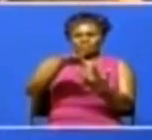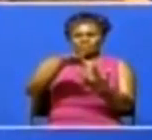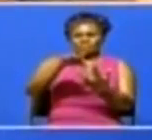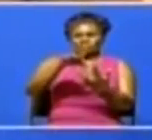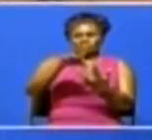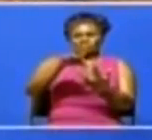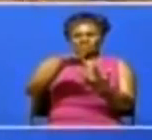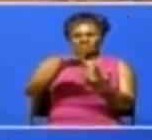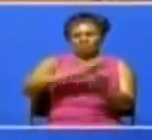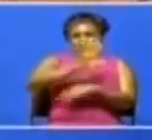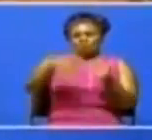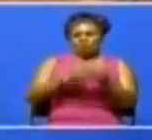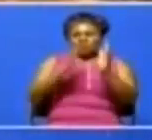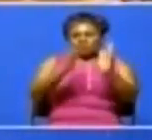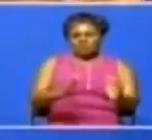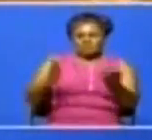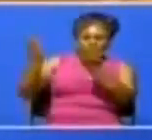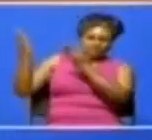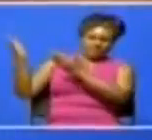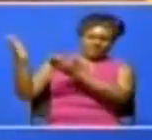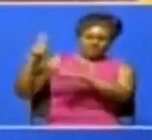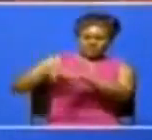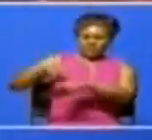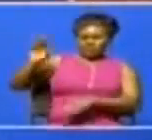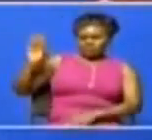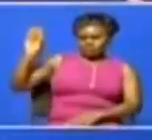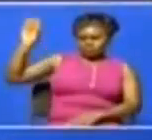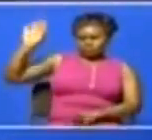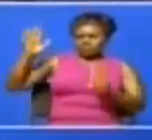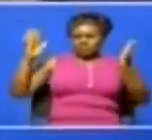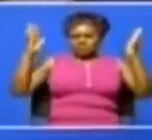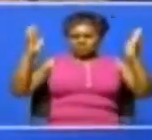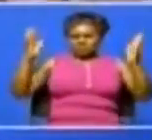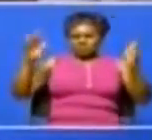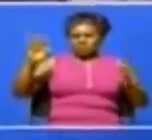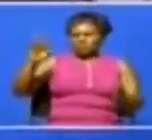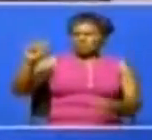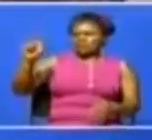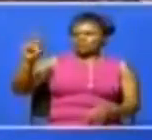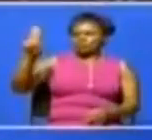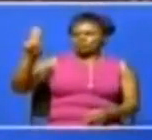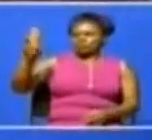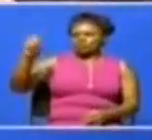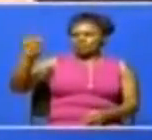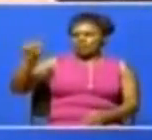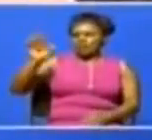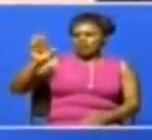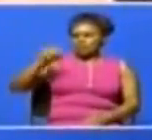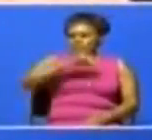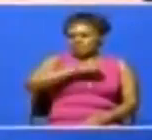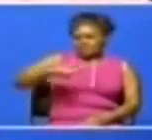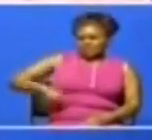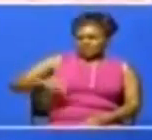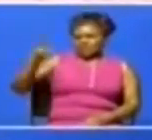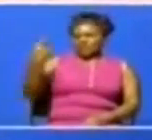All elected leaders of Isiolo were also present at the swearing-in ceremony. Fatuma Dulo, one of three elected female senators in Kenya